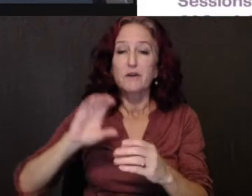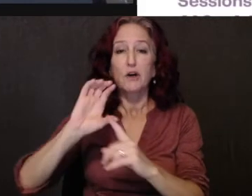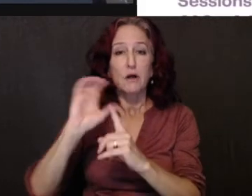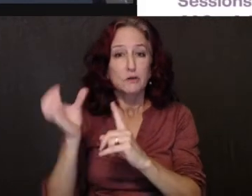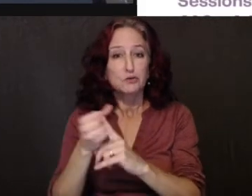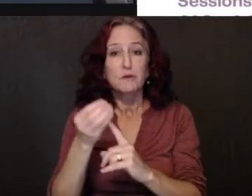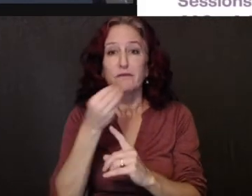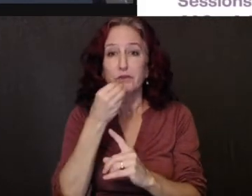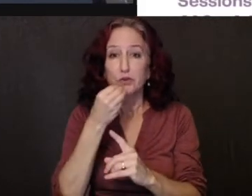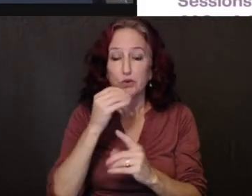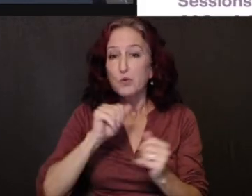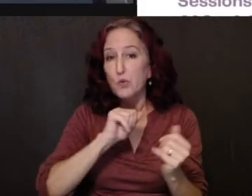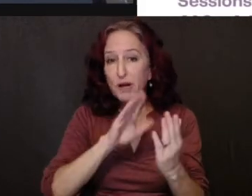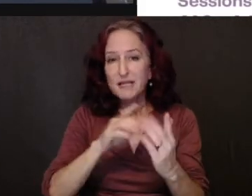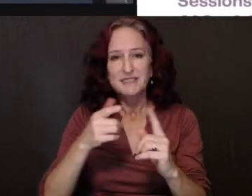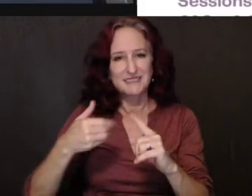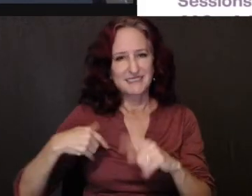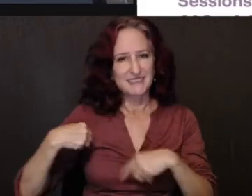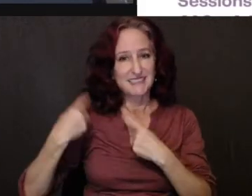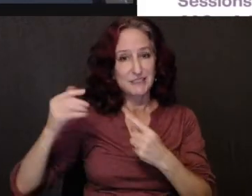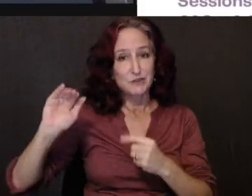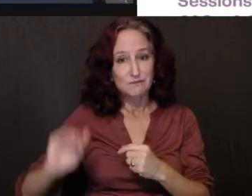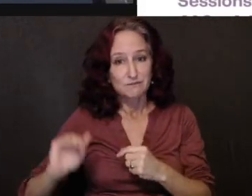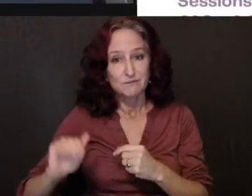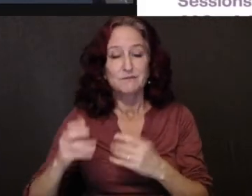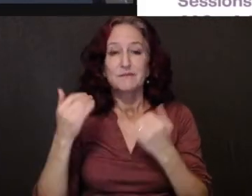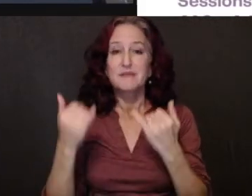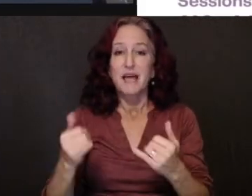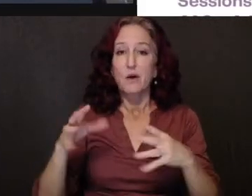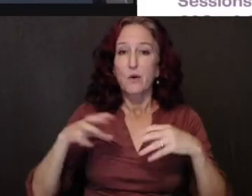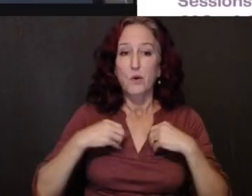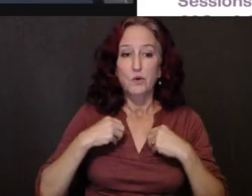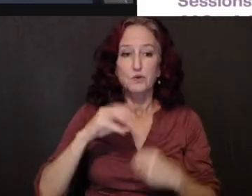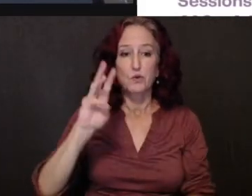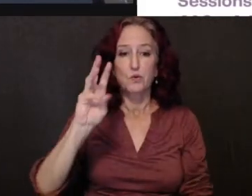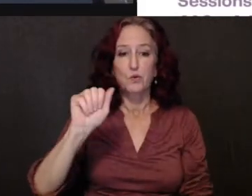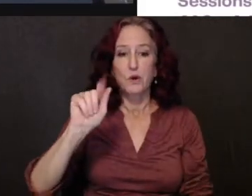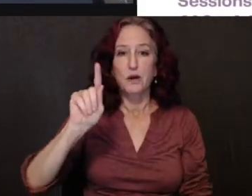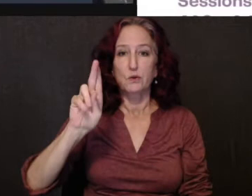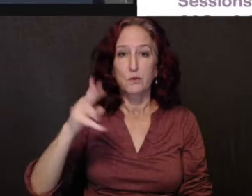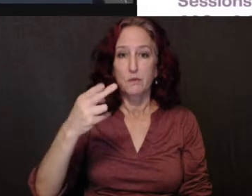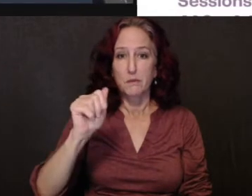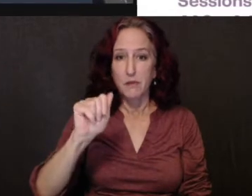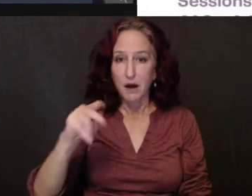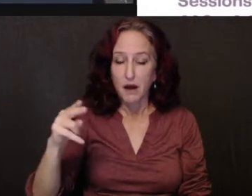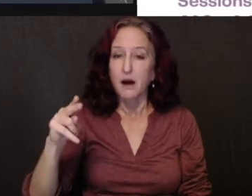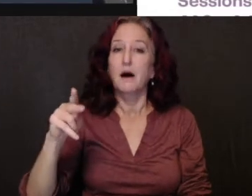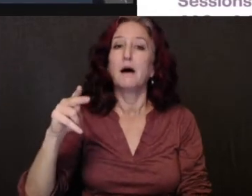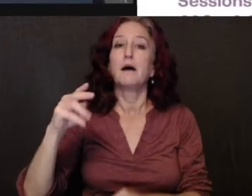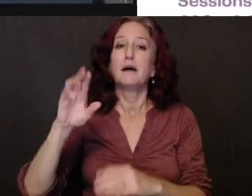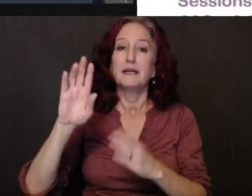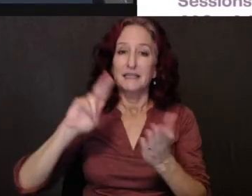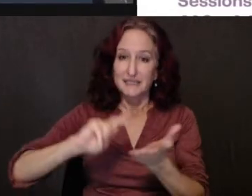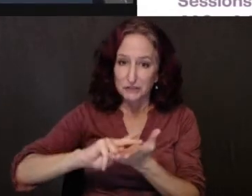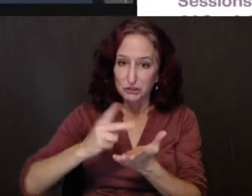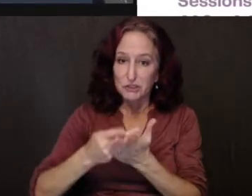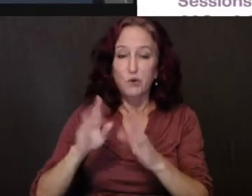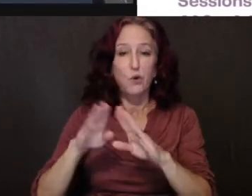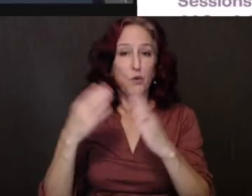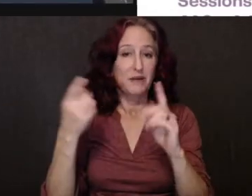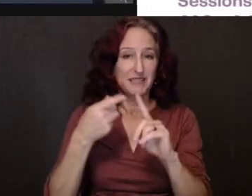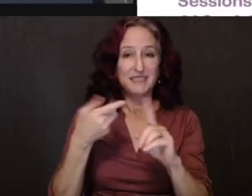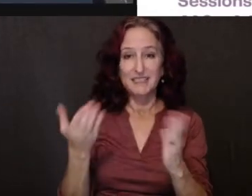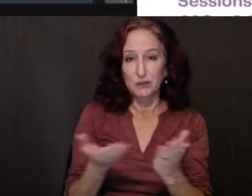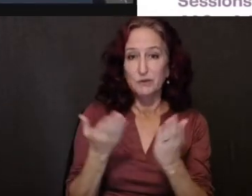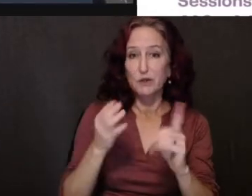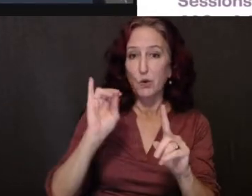Oklahoma, and she was born and raised in Oakland, California on Ohlone land. Crystal has observed and participated in her cultural foodways since she was a